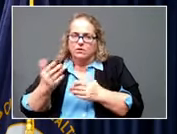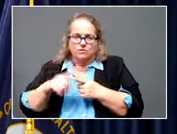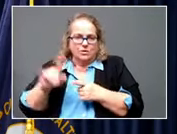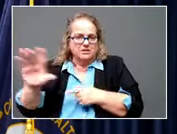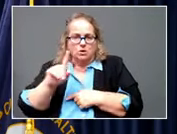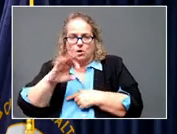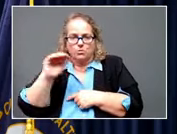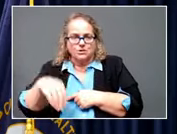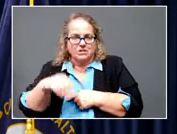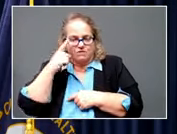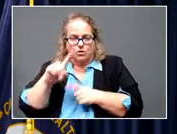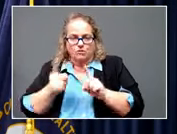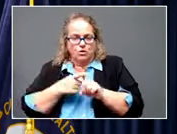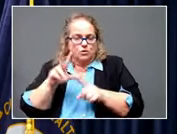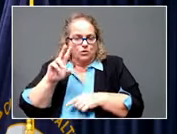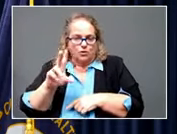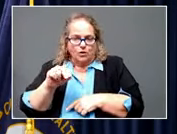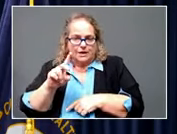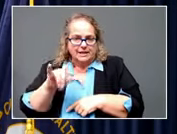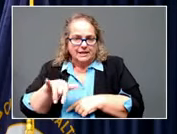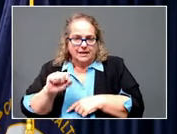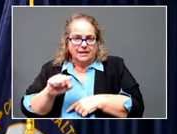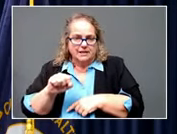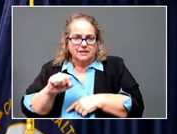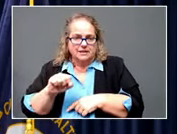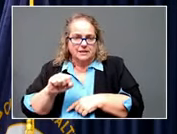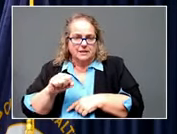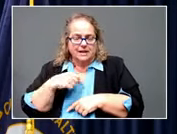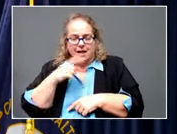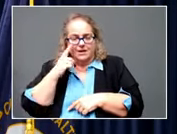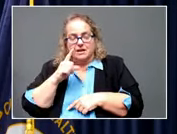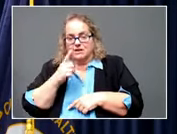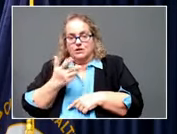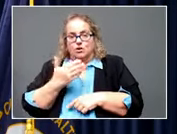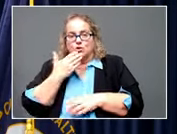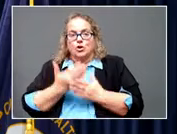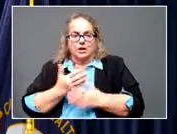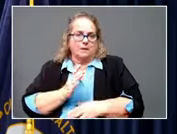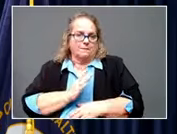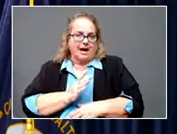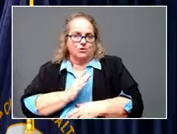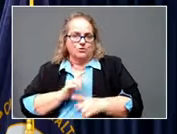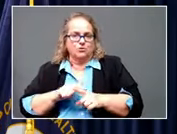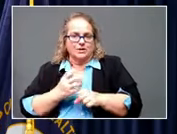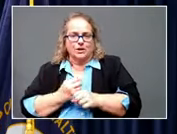days. And right, I only think it's good manners to get through at least a significant part of that before he asks for something